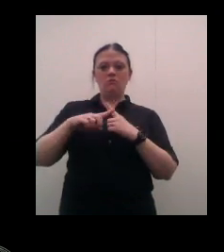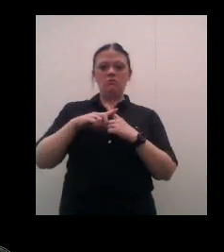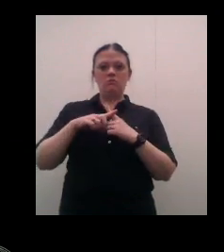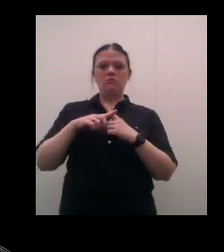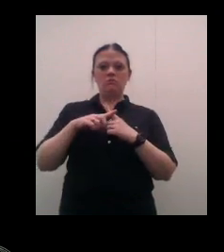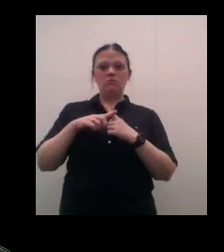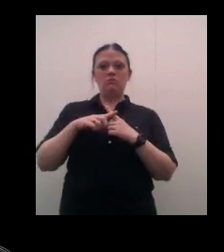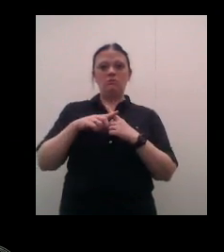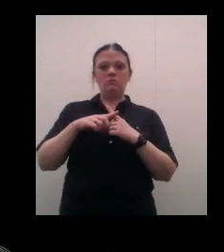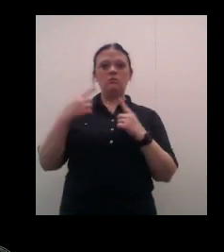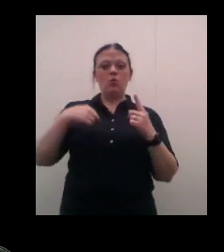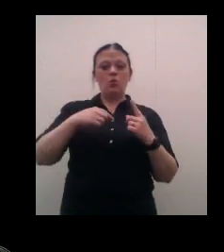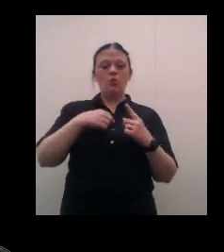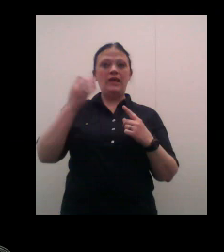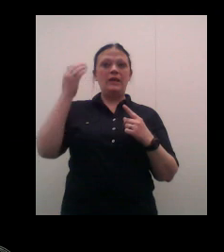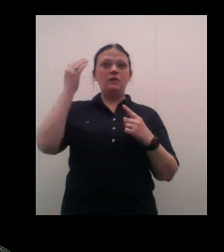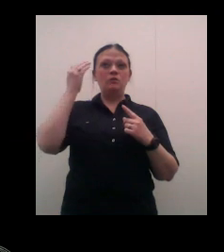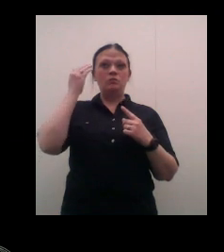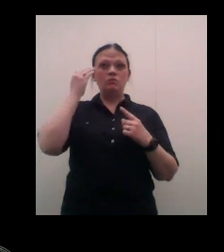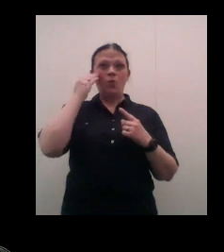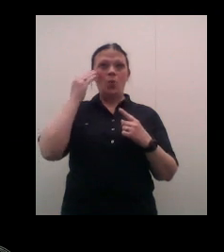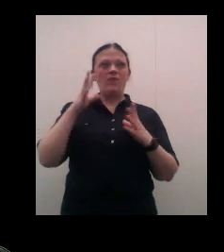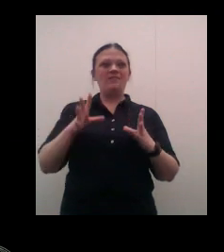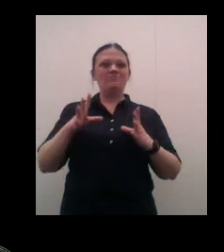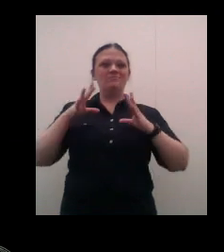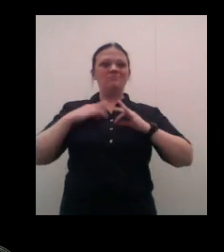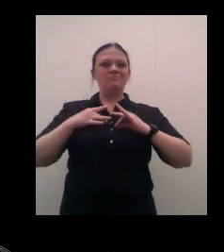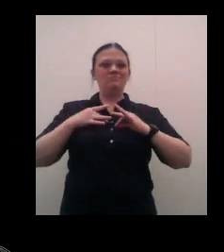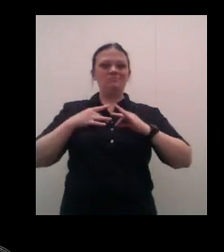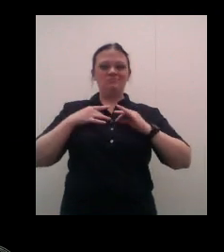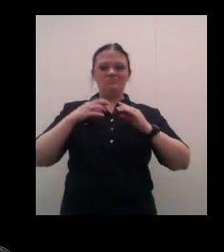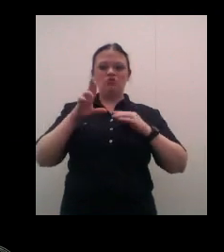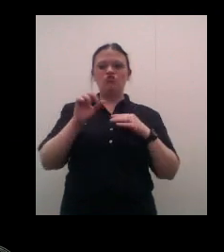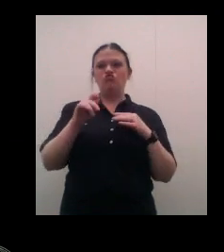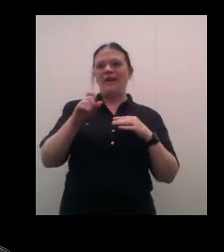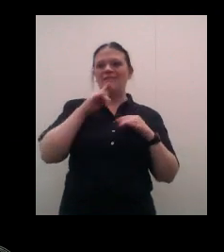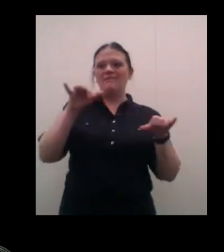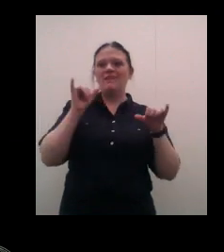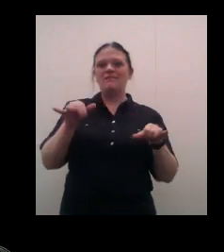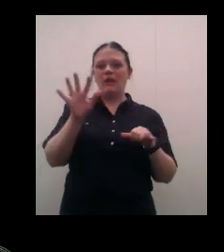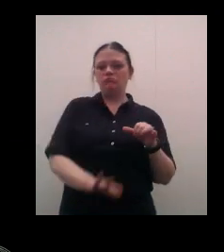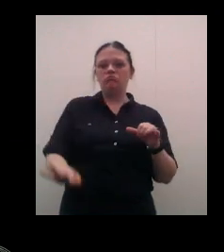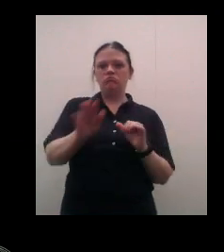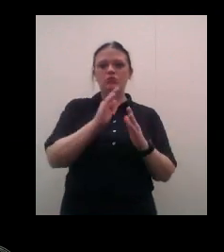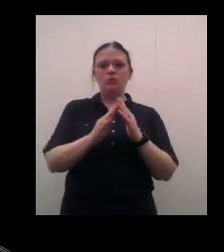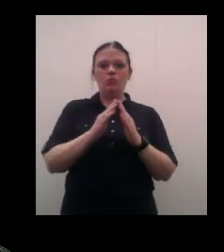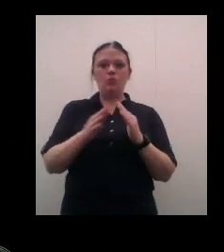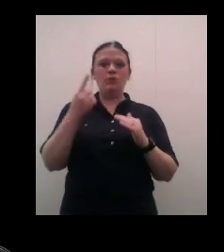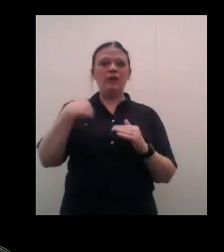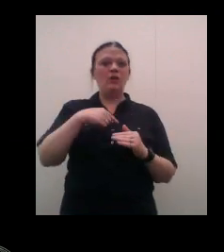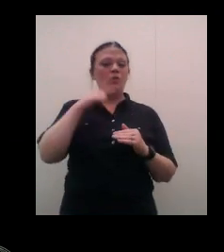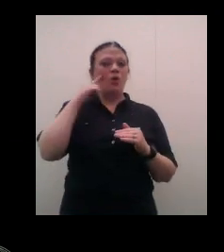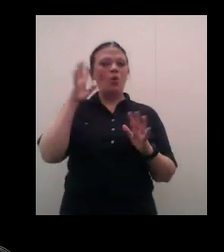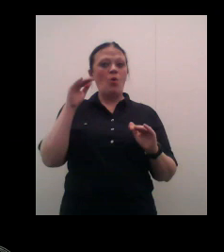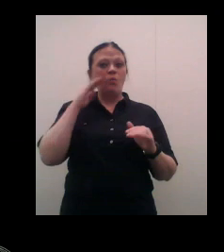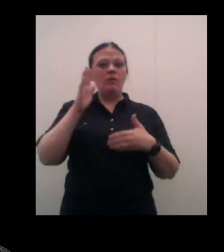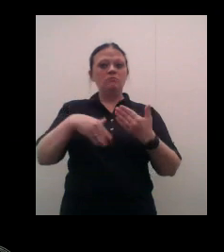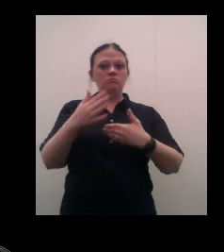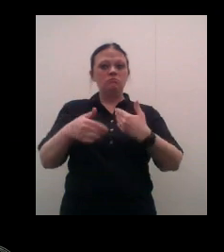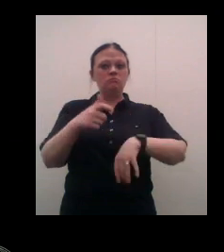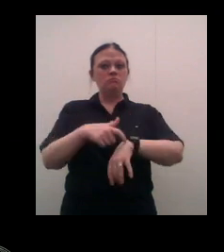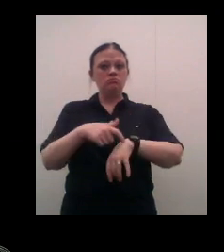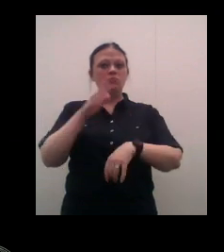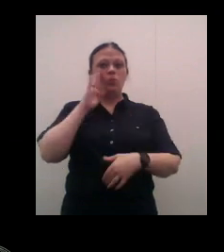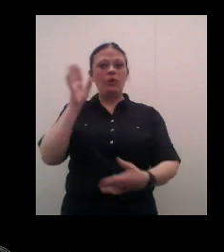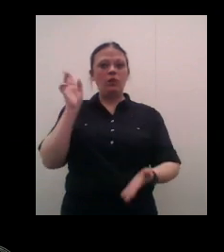know that the contraction rate is about the same throughout the community, and we're hoping that over time that we see that go down. And